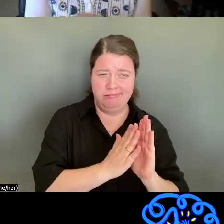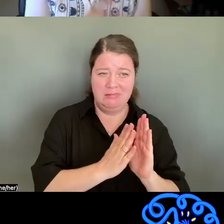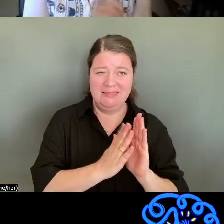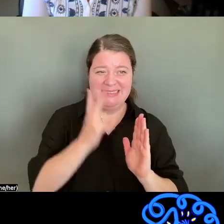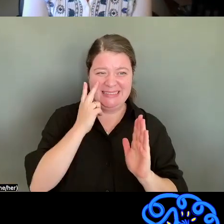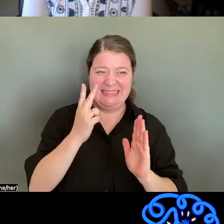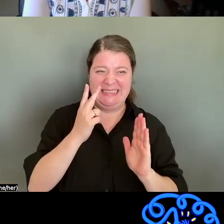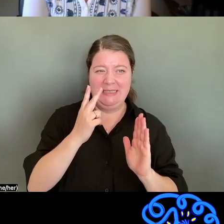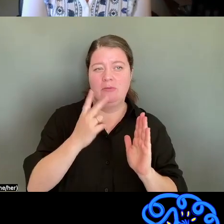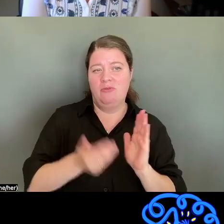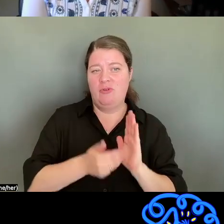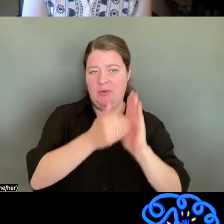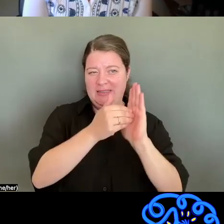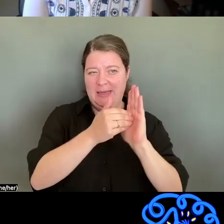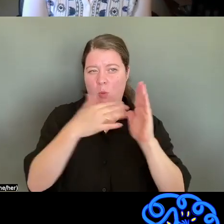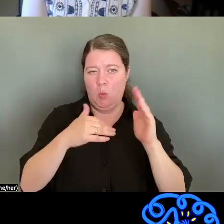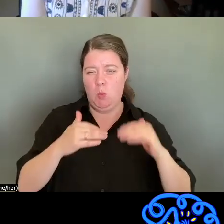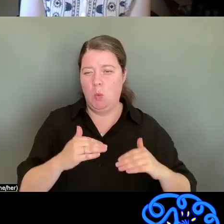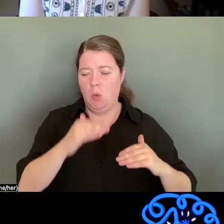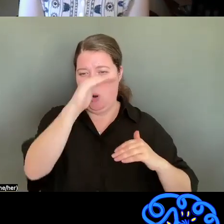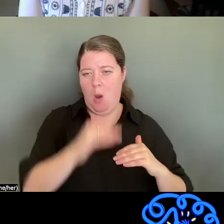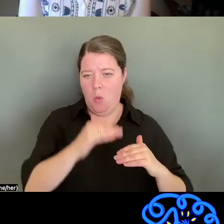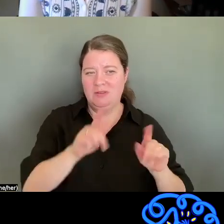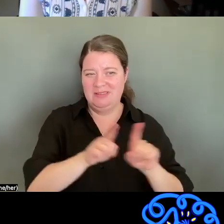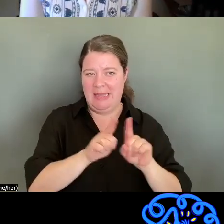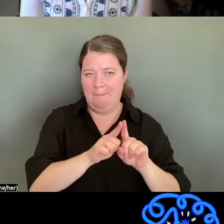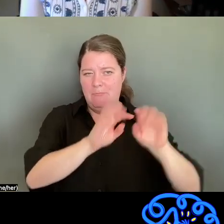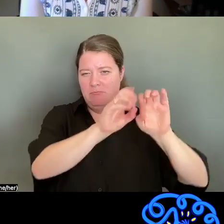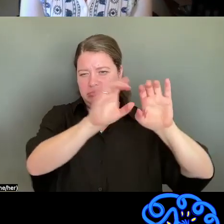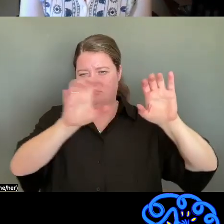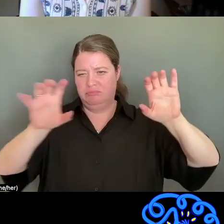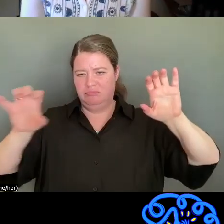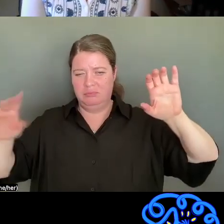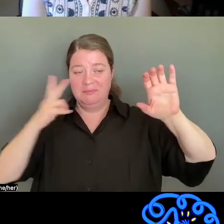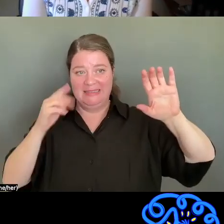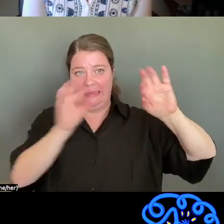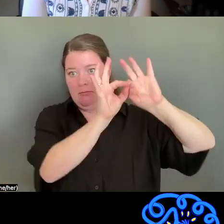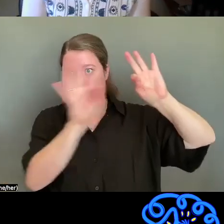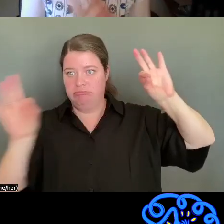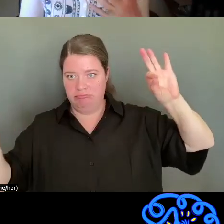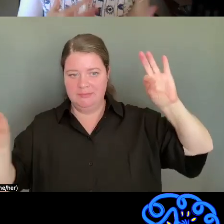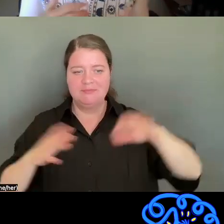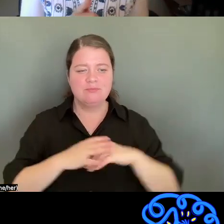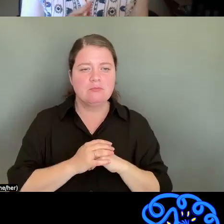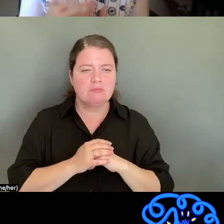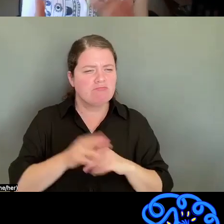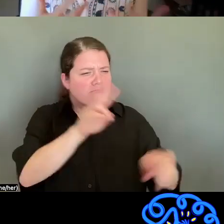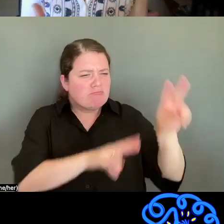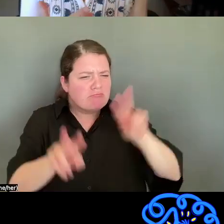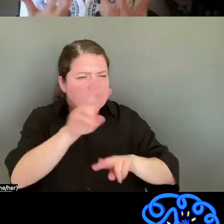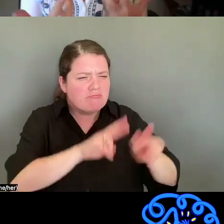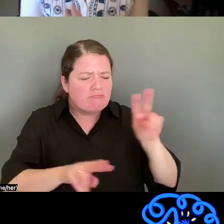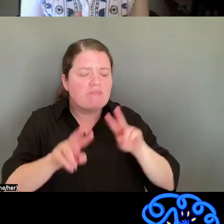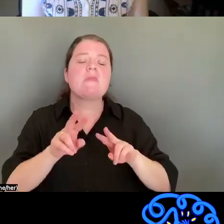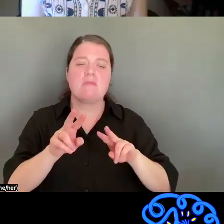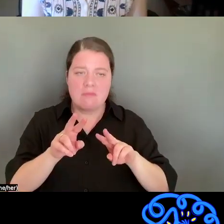low frequency distributions, right? So what we think is going on there is that when you, frequency tends